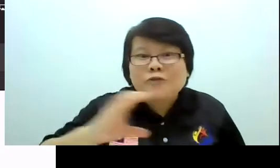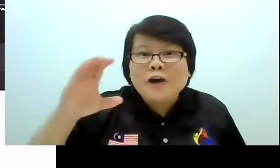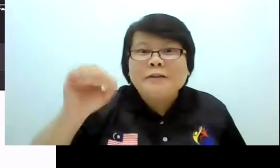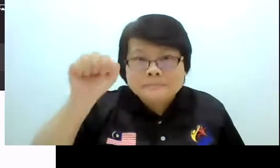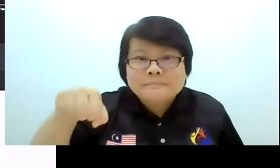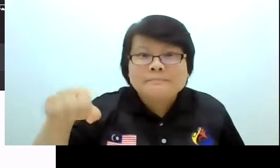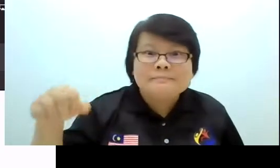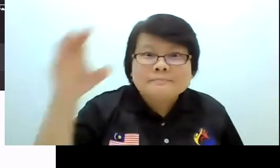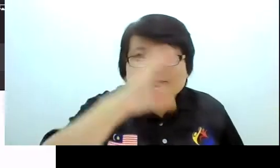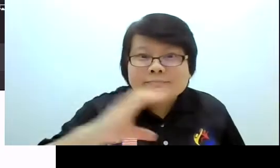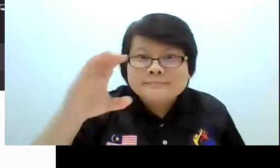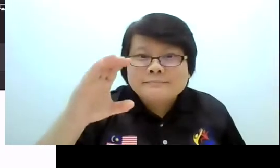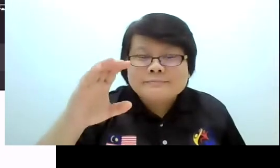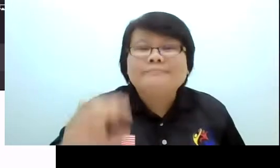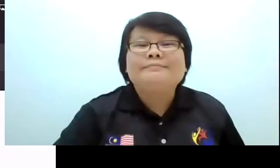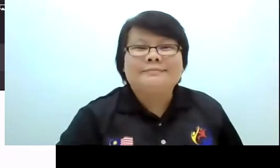Can you find?